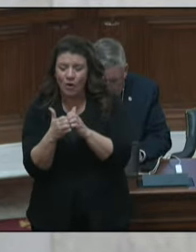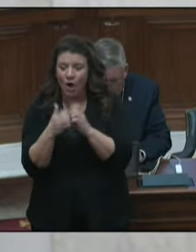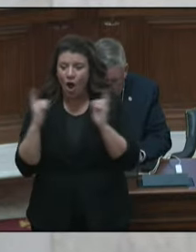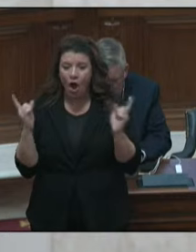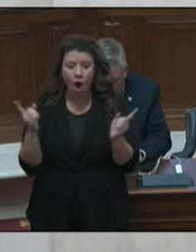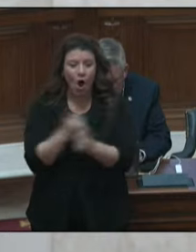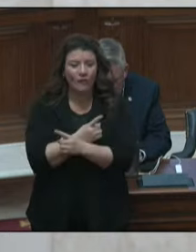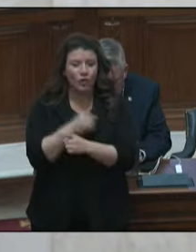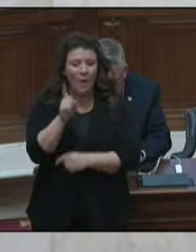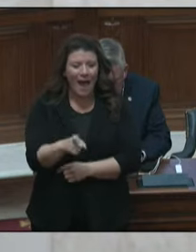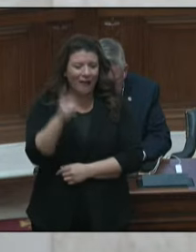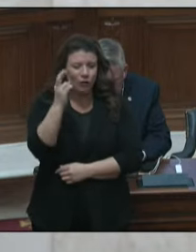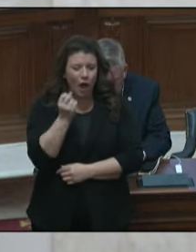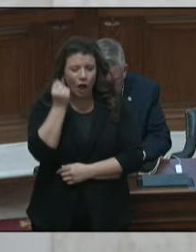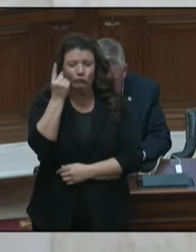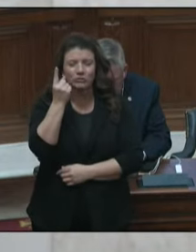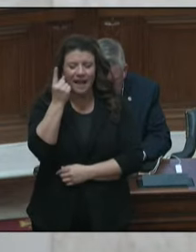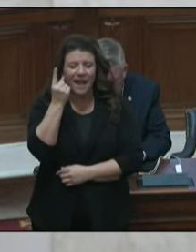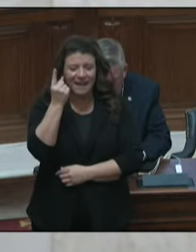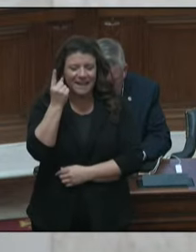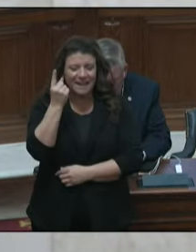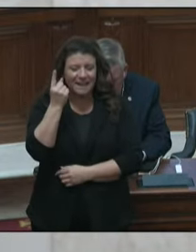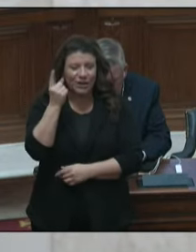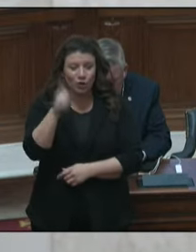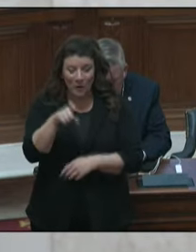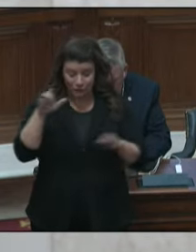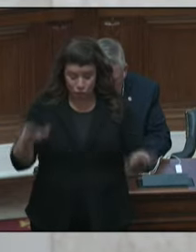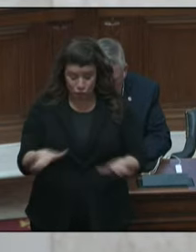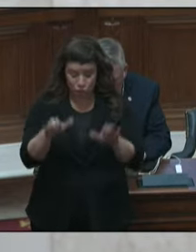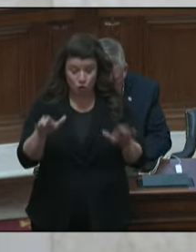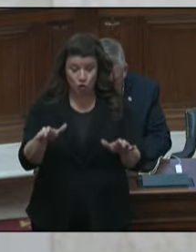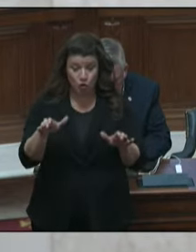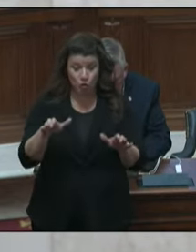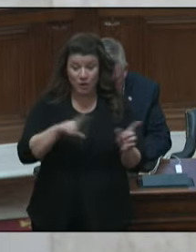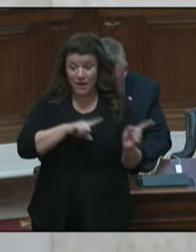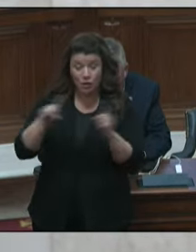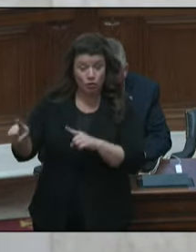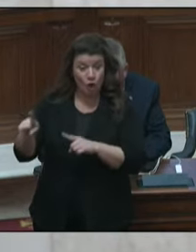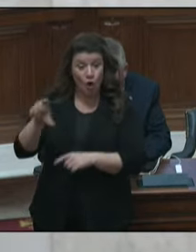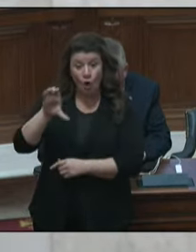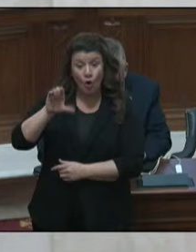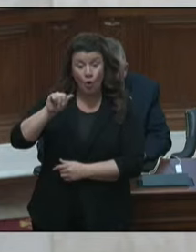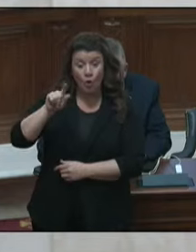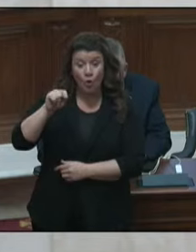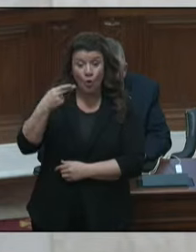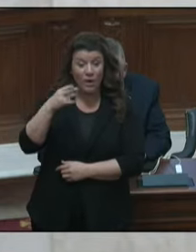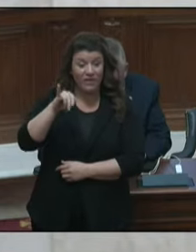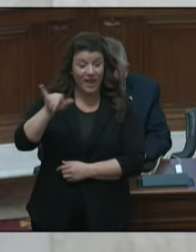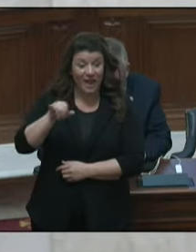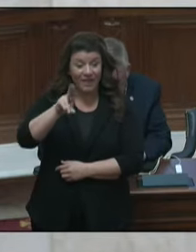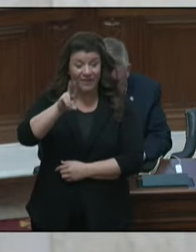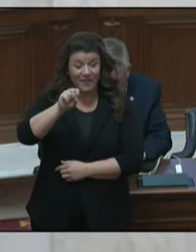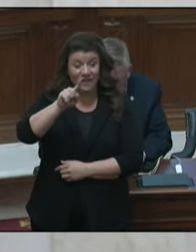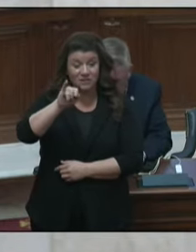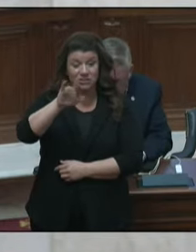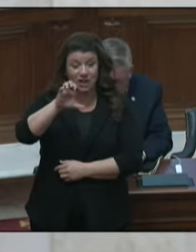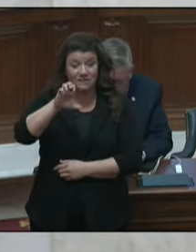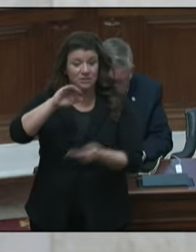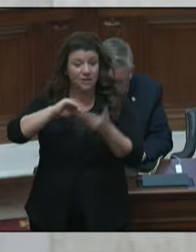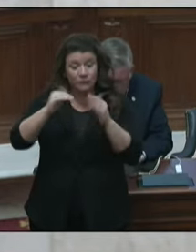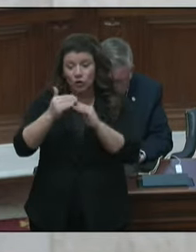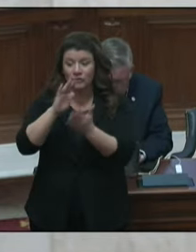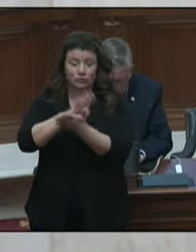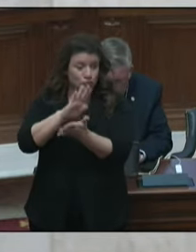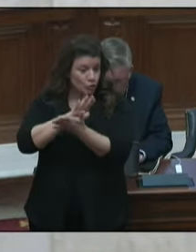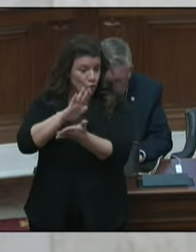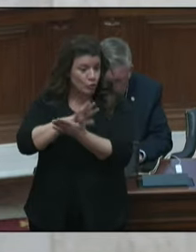have got to realize, and all you've got to do is go with Kathy Justice and Communities and Schools, or whatever, all